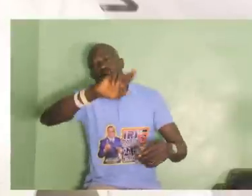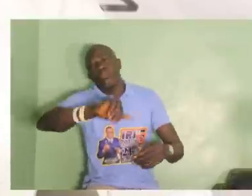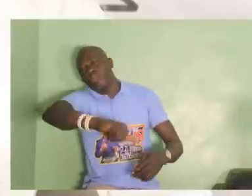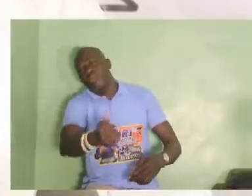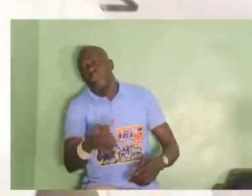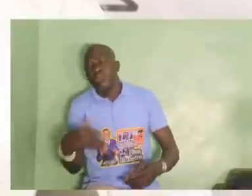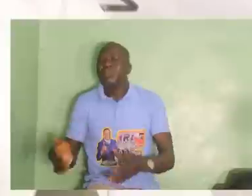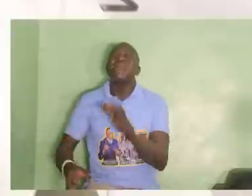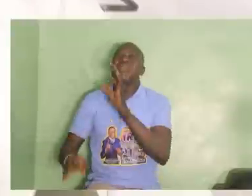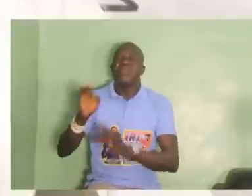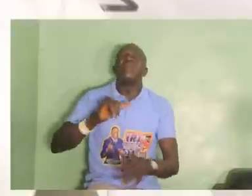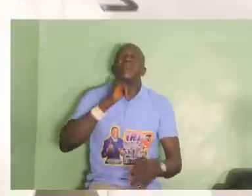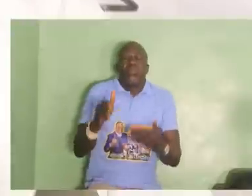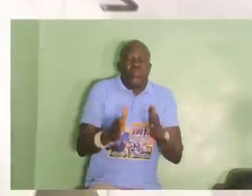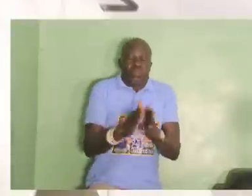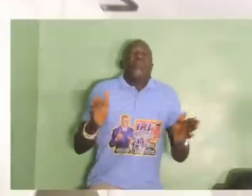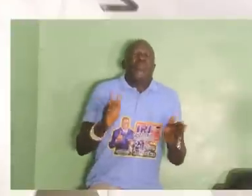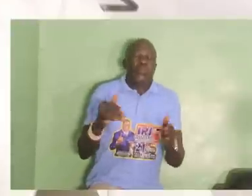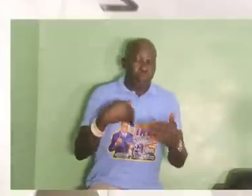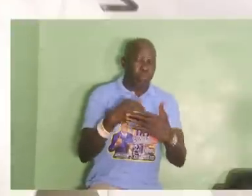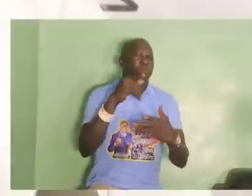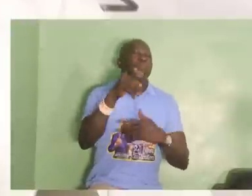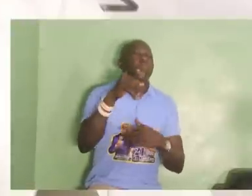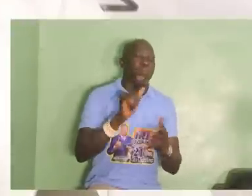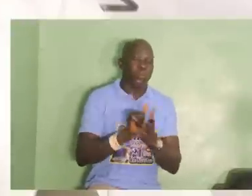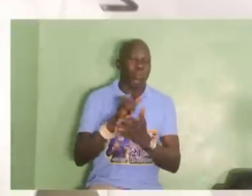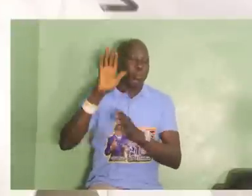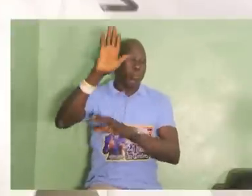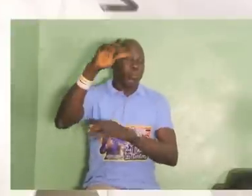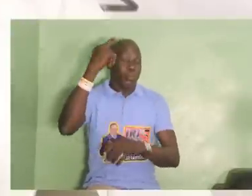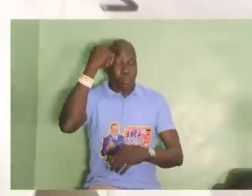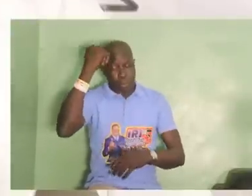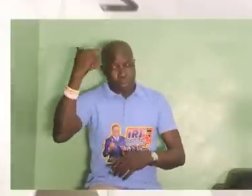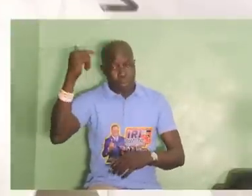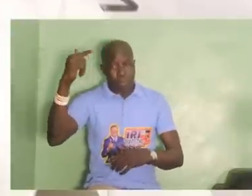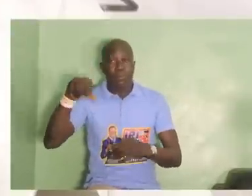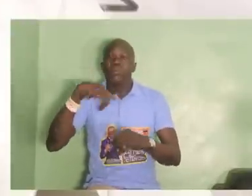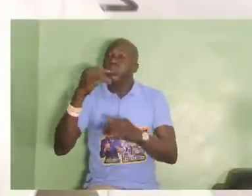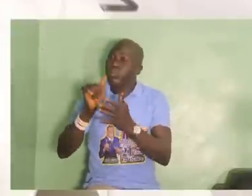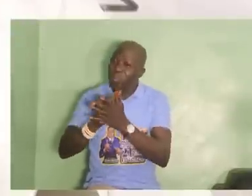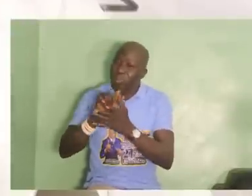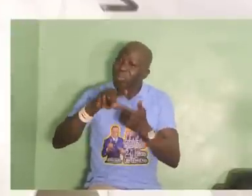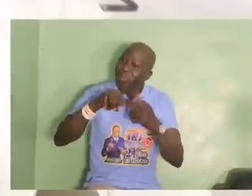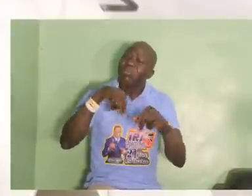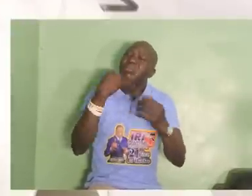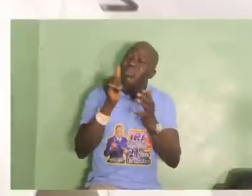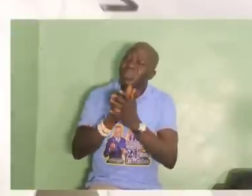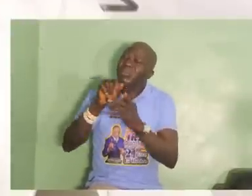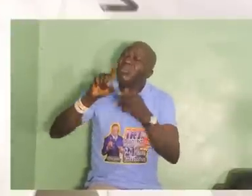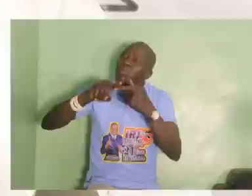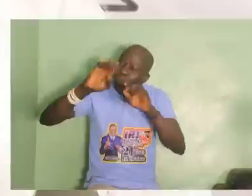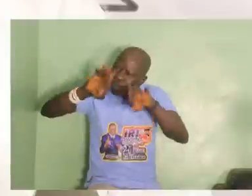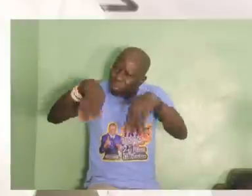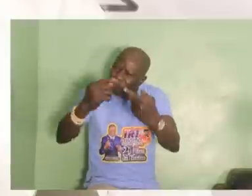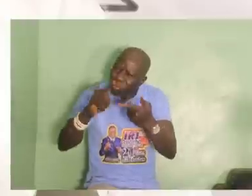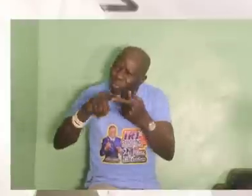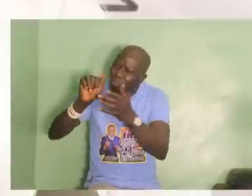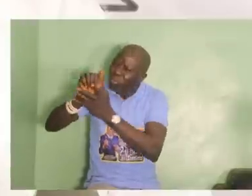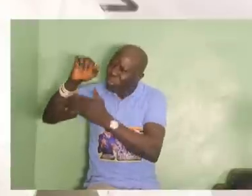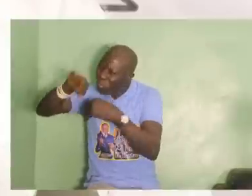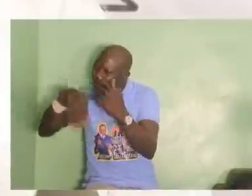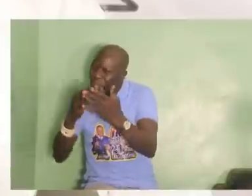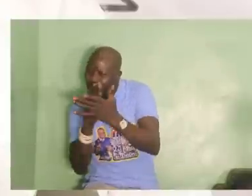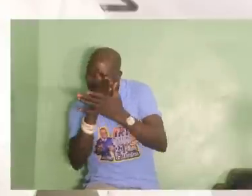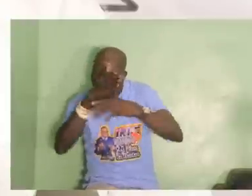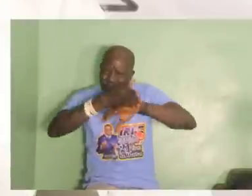contract in the train and he was told to bring a document. He went to his grandmother's room to take a bag where the document is and